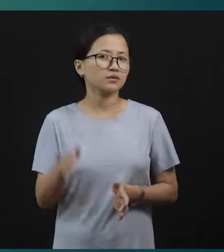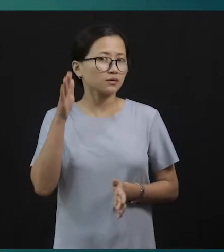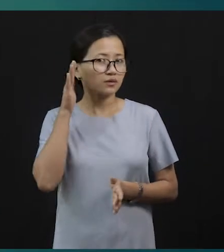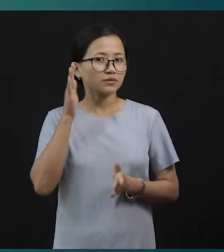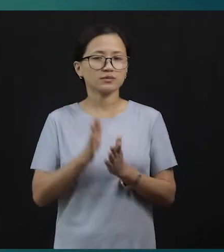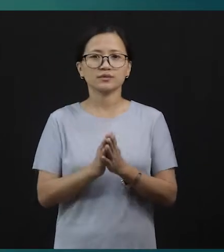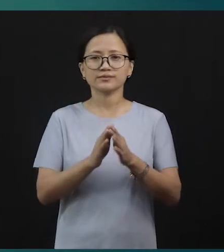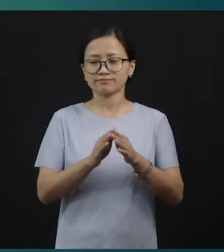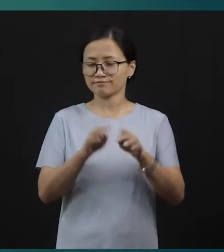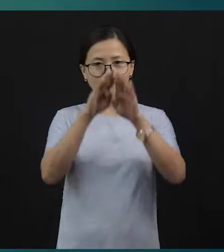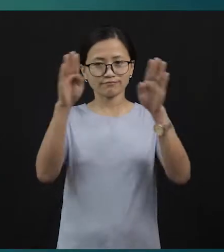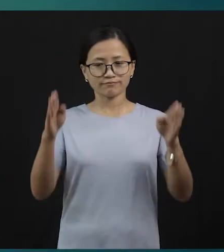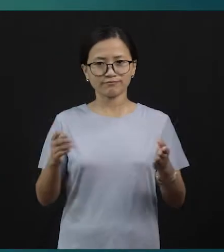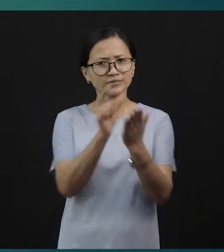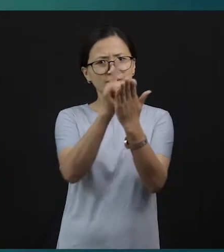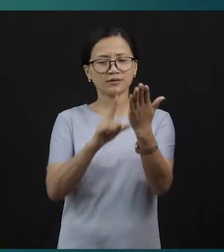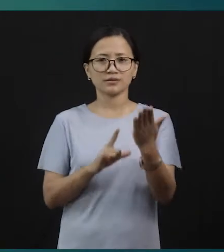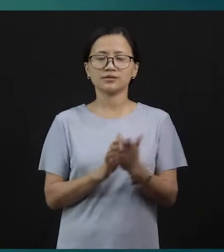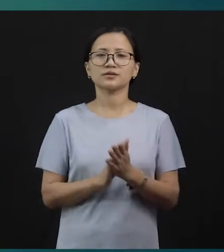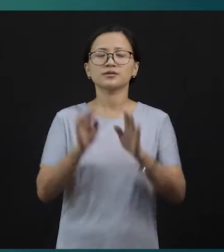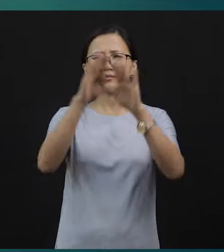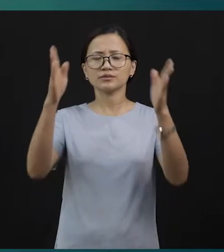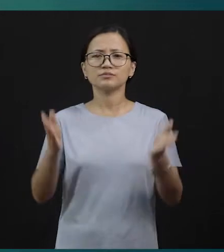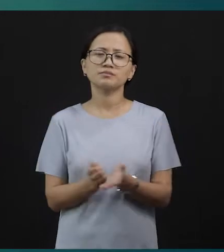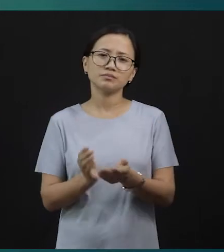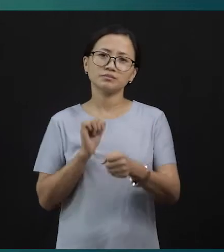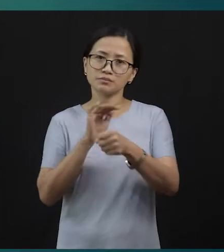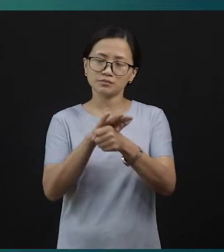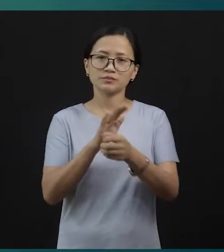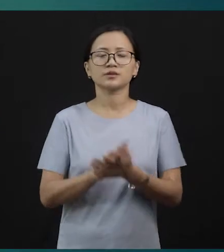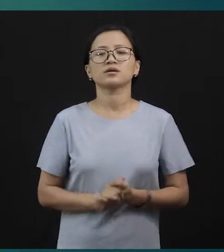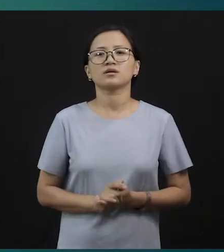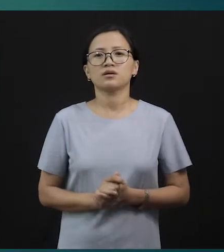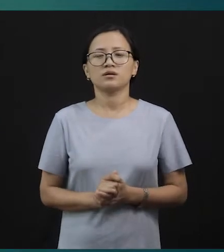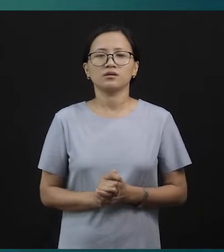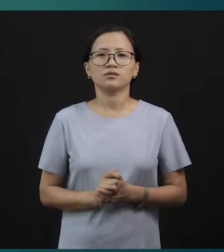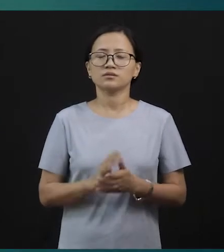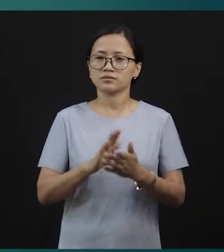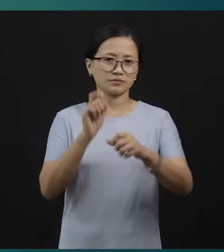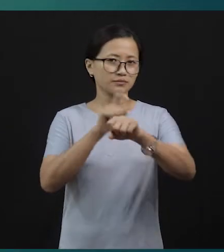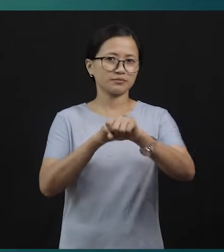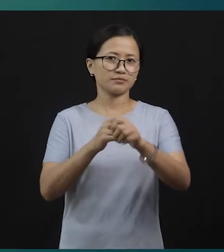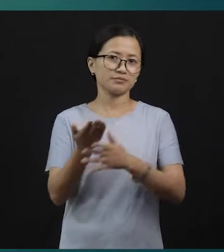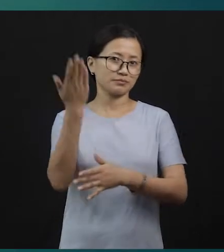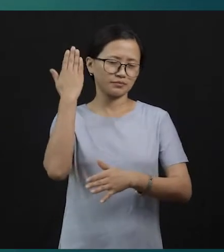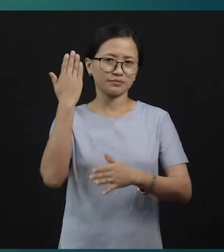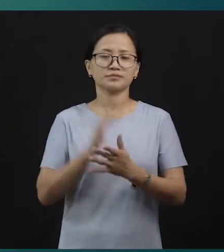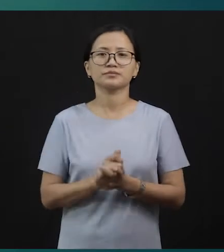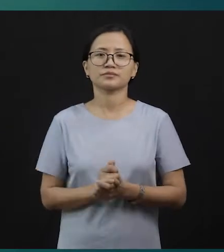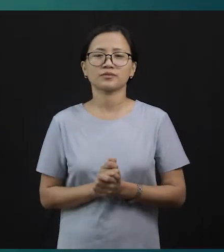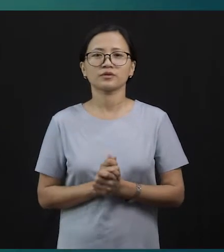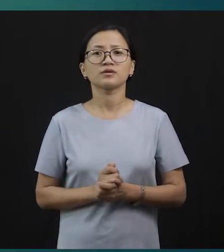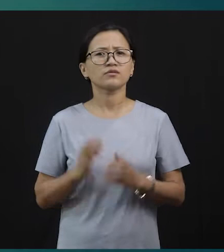about letterboxes. We have been hearing about post boxes that our parents have been sending letters in their times. But have